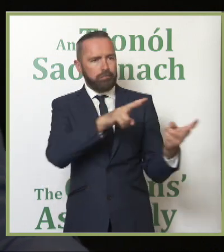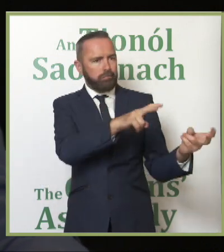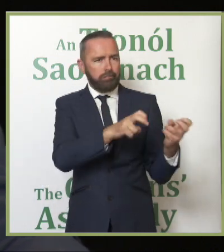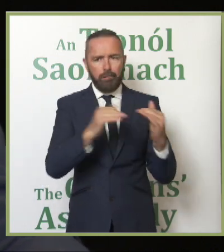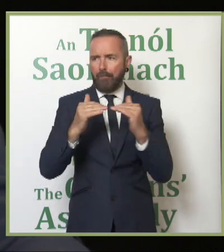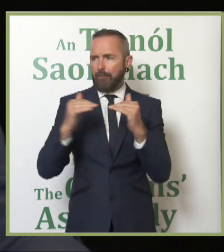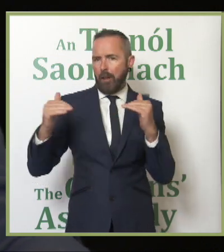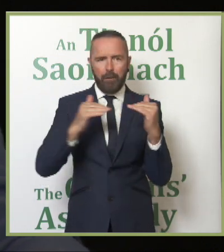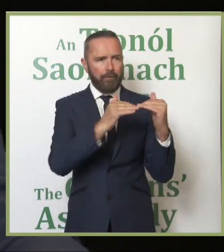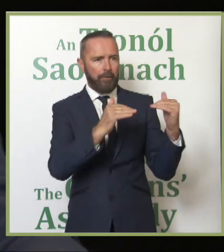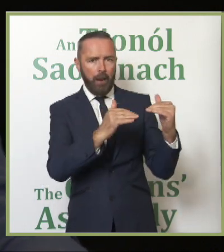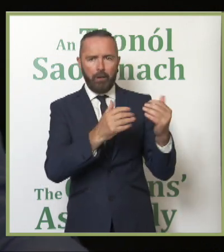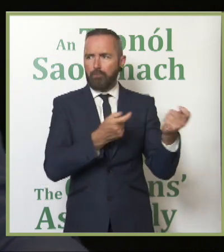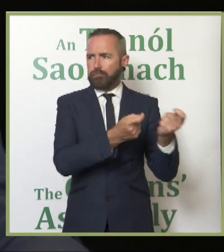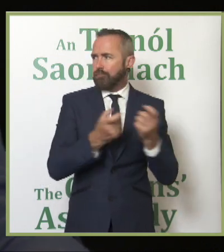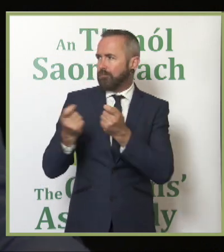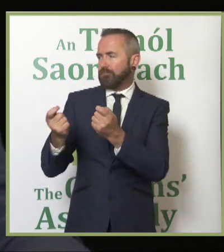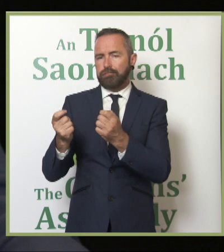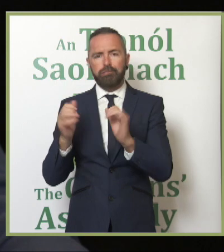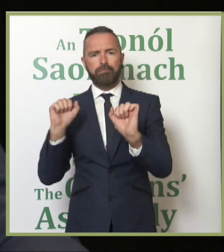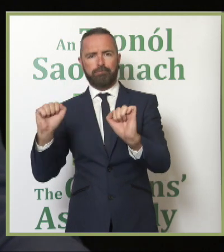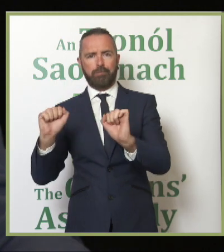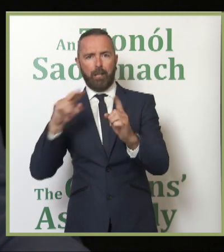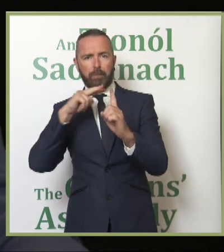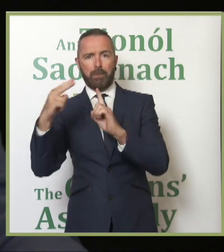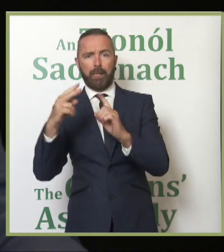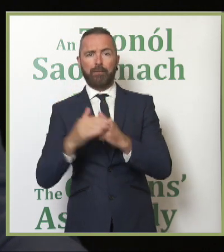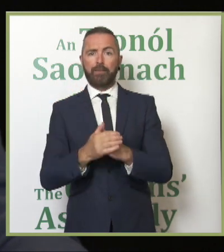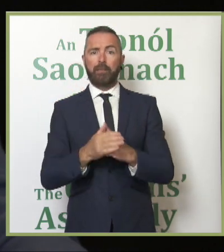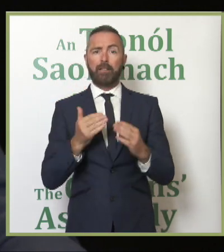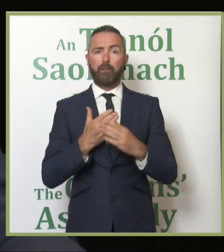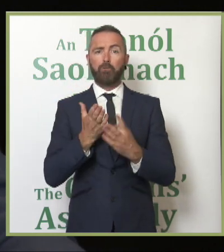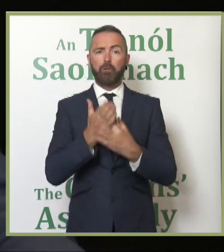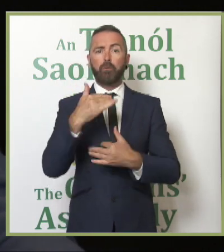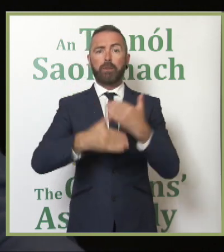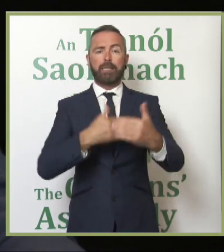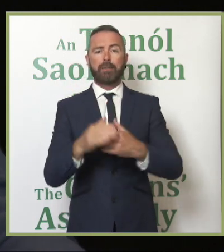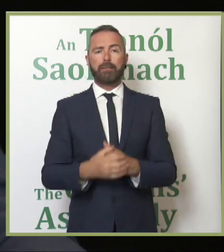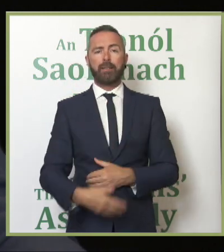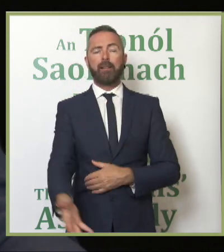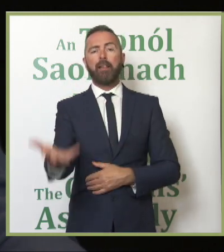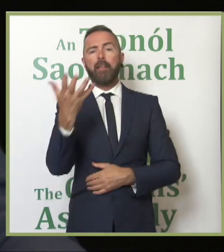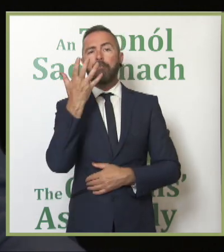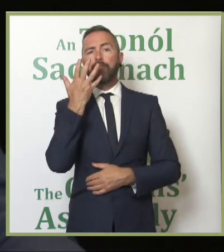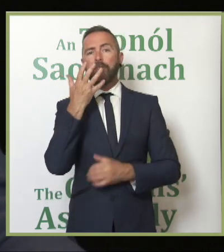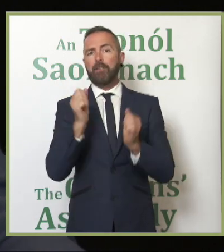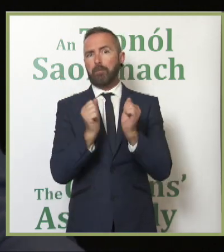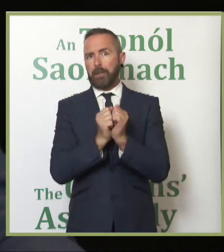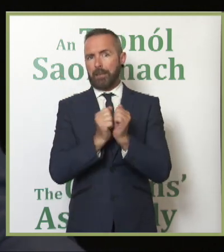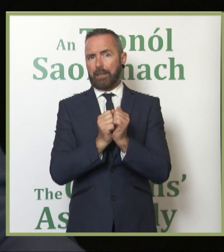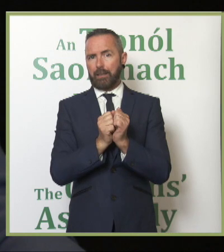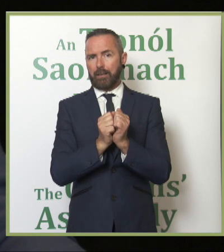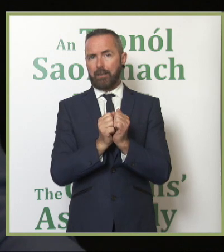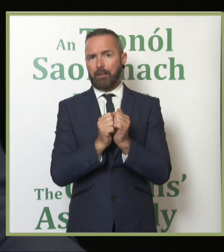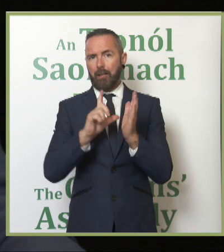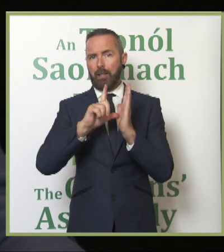and proportionate treatment in the proceedings. The fifth meeting in late September, early October,